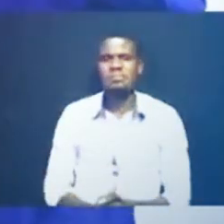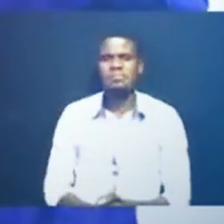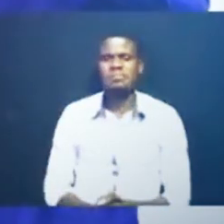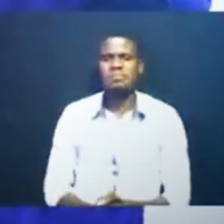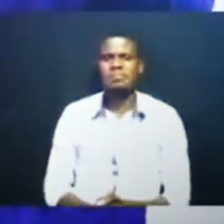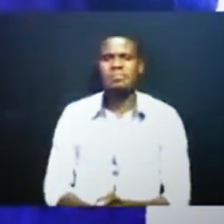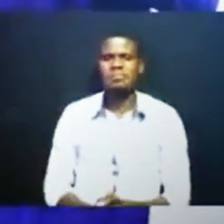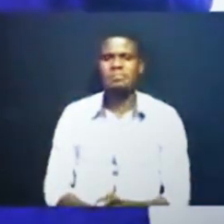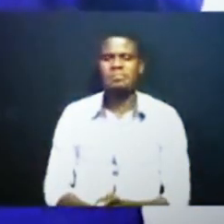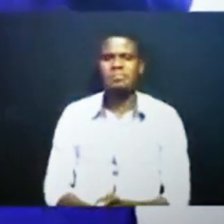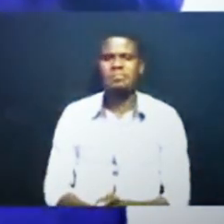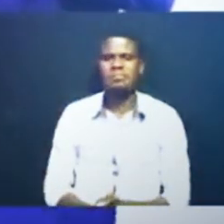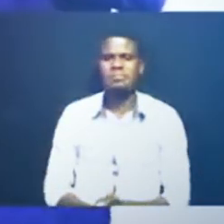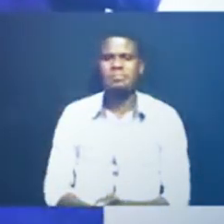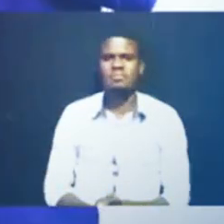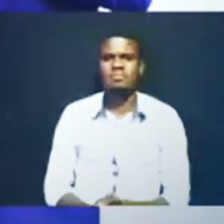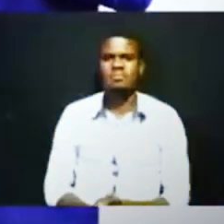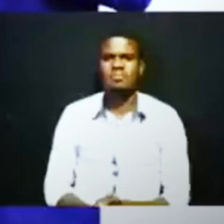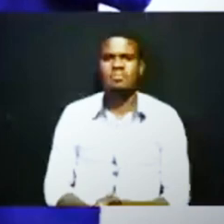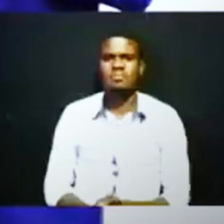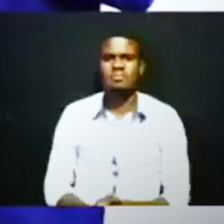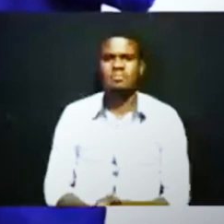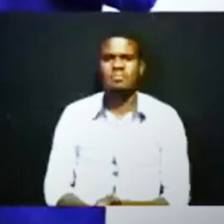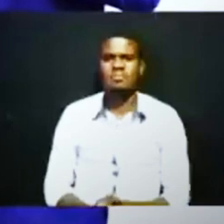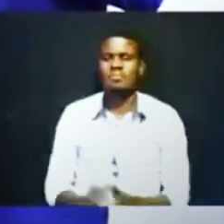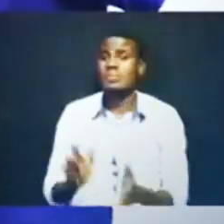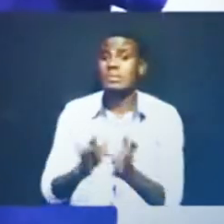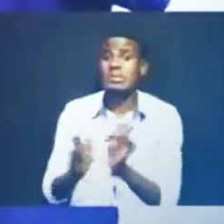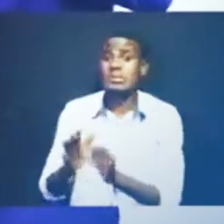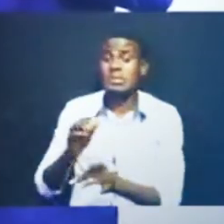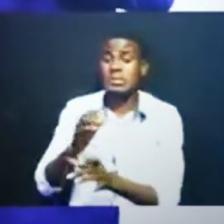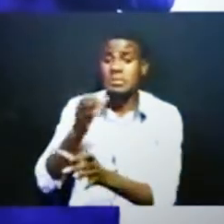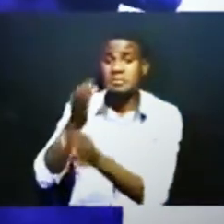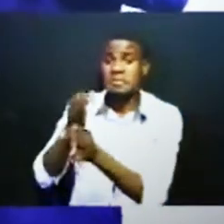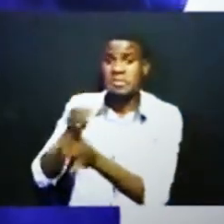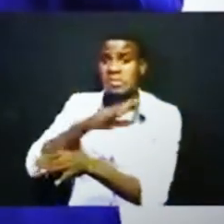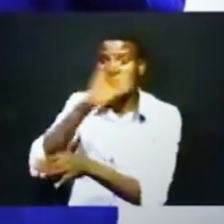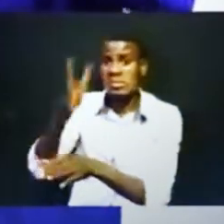anyone. He never placed his faith in a human